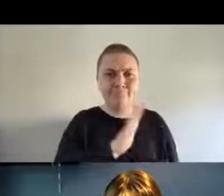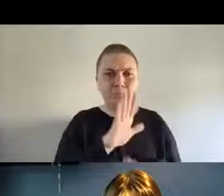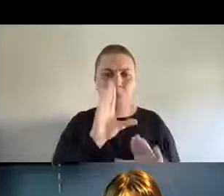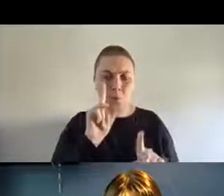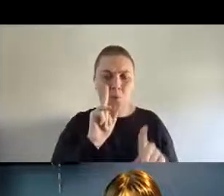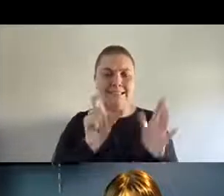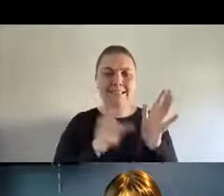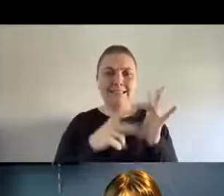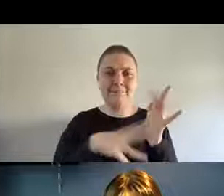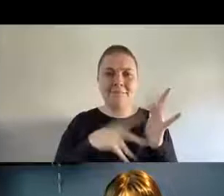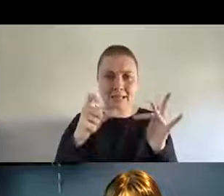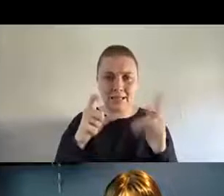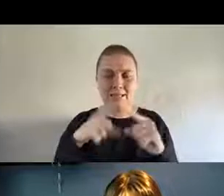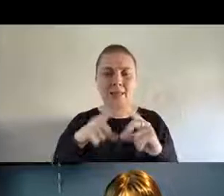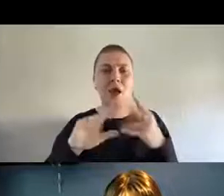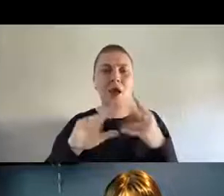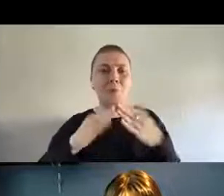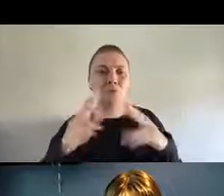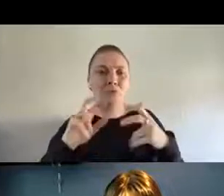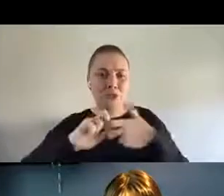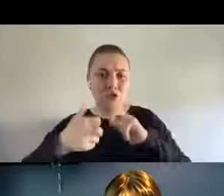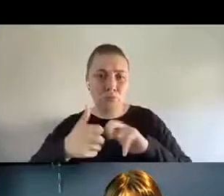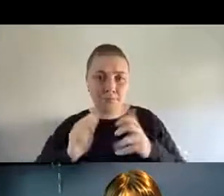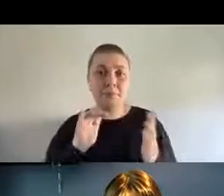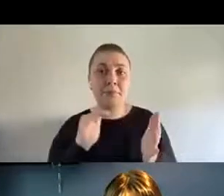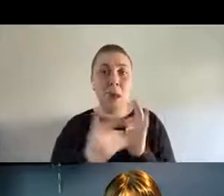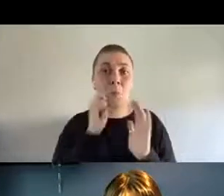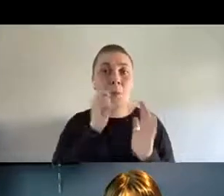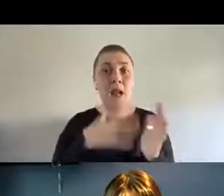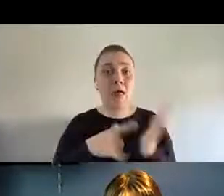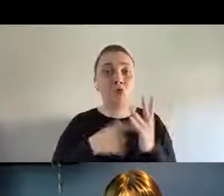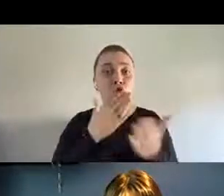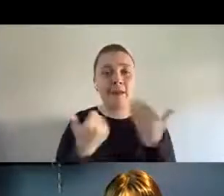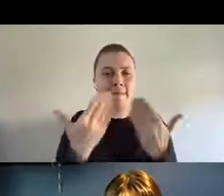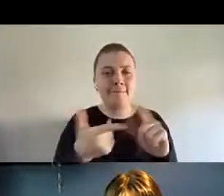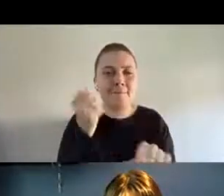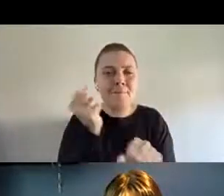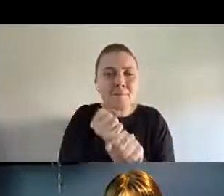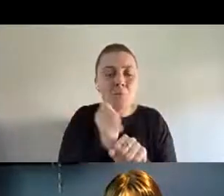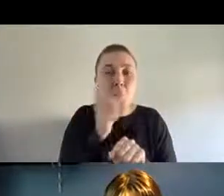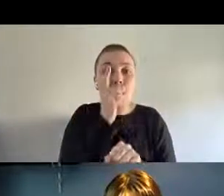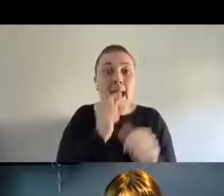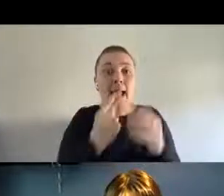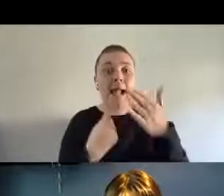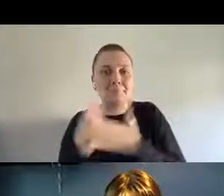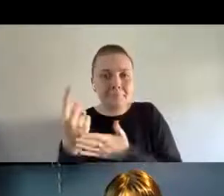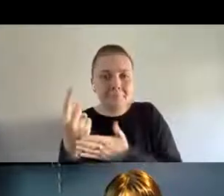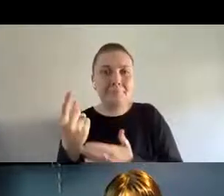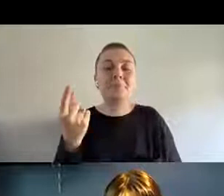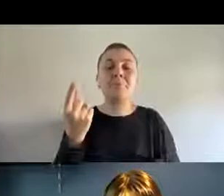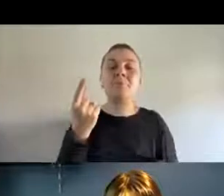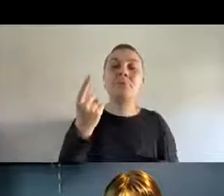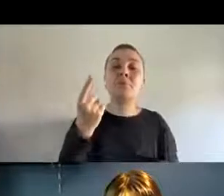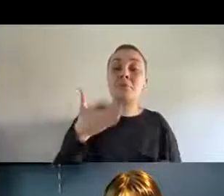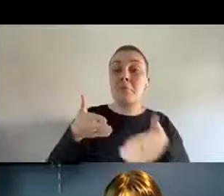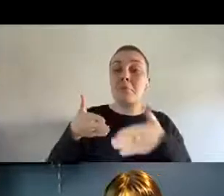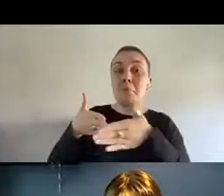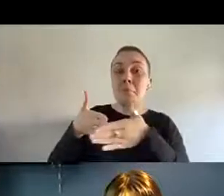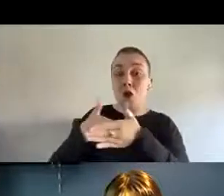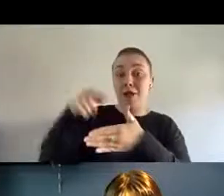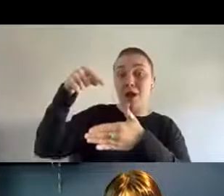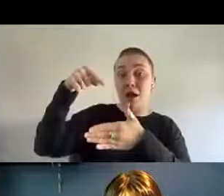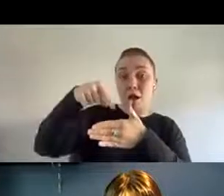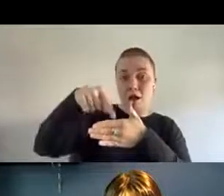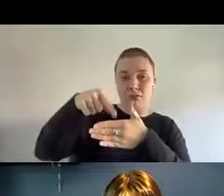community issues. So I'd like to share with you an example of what can happen when barriers,